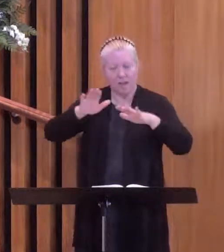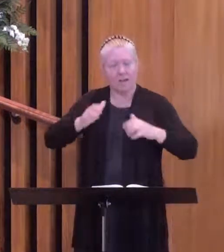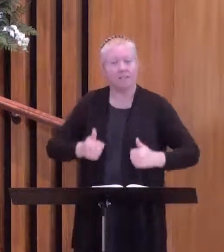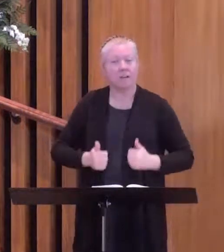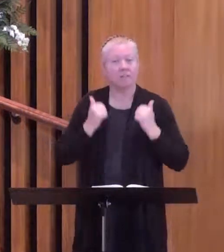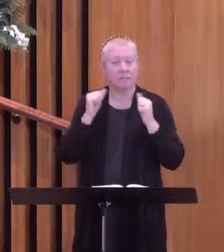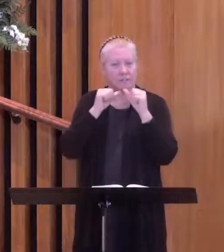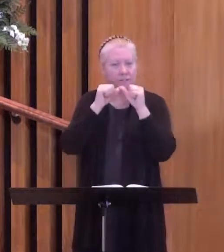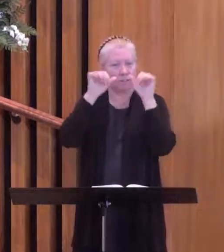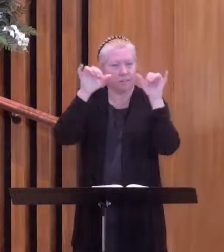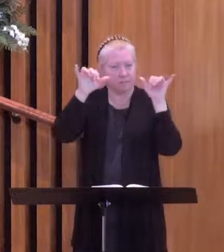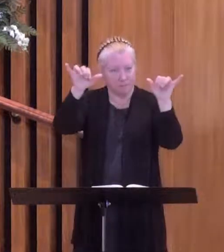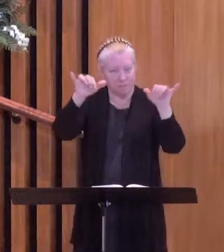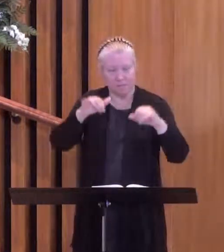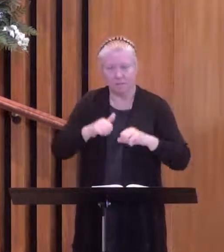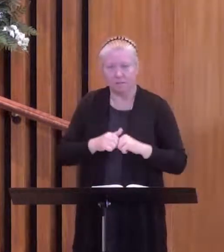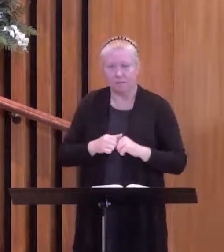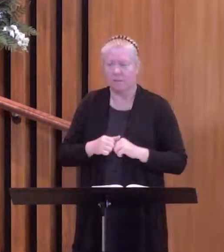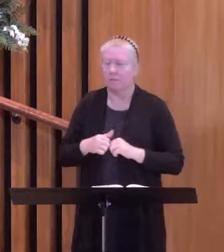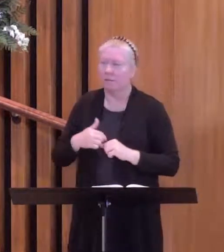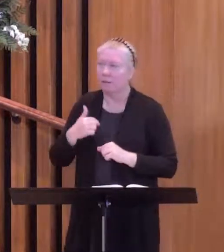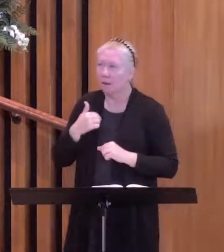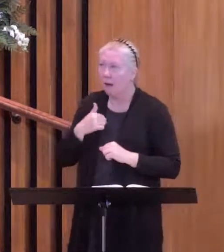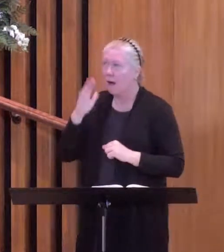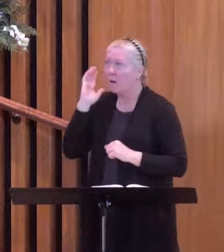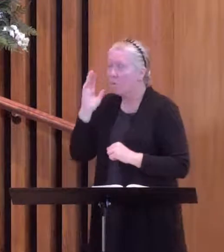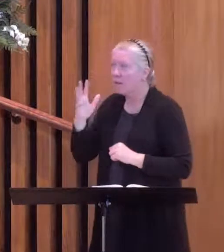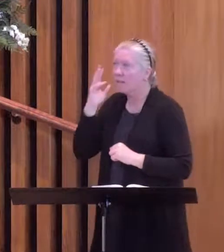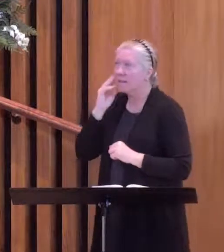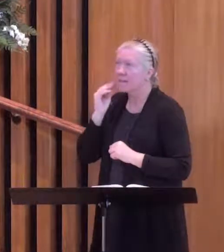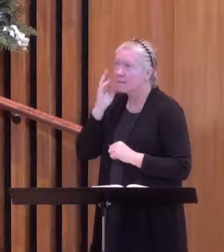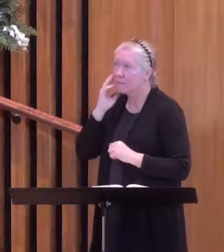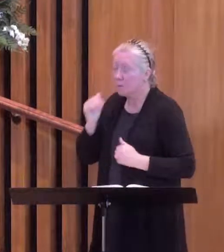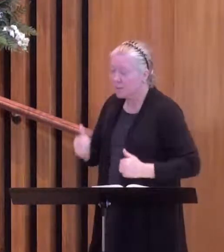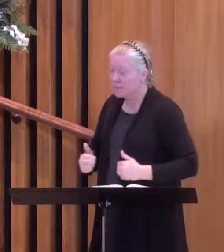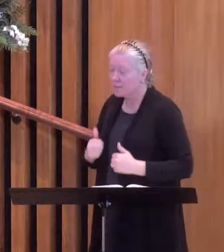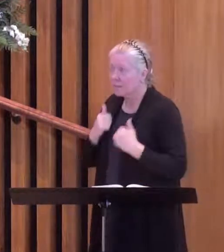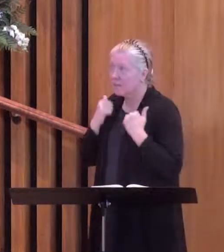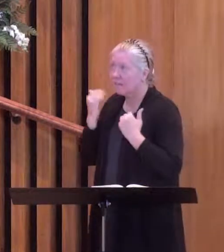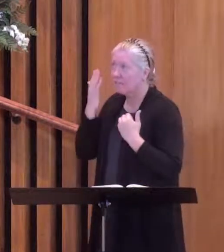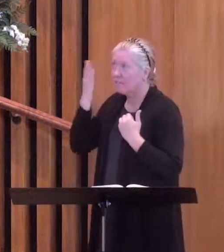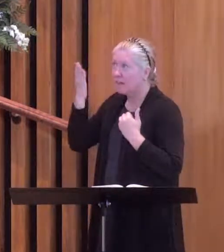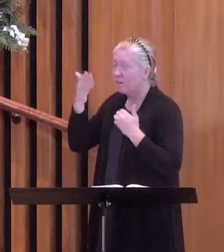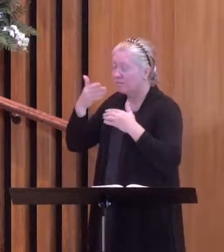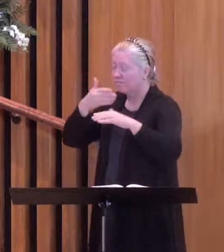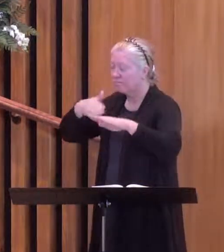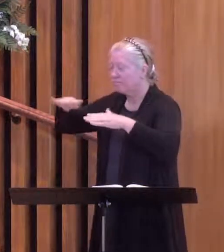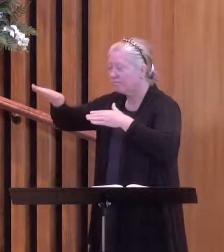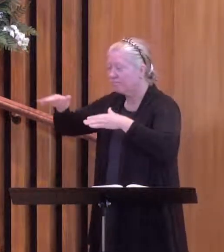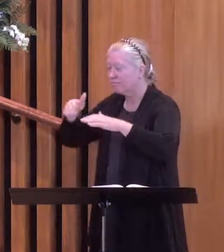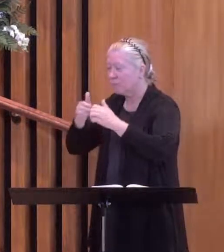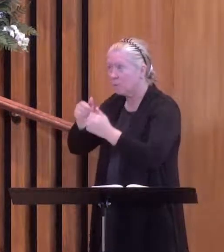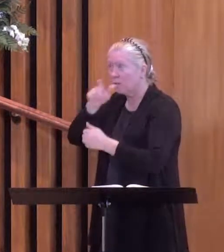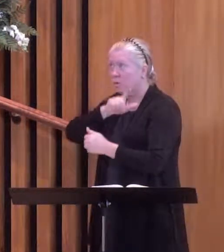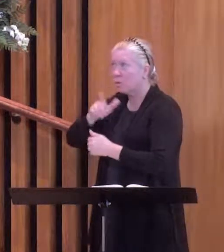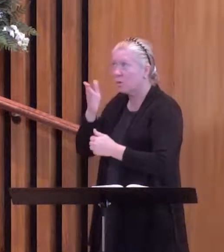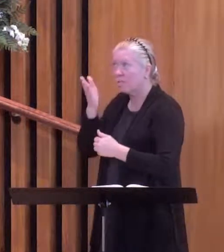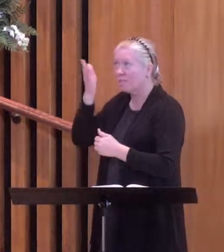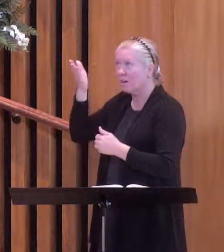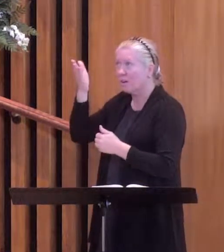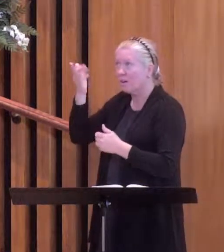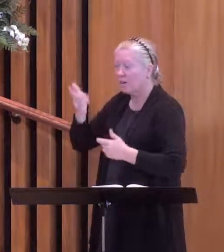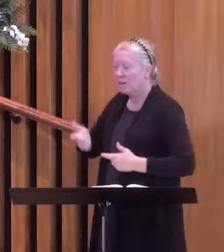living. I will walk before the Lord in the land of